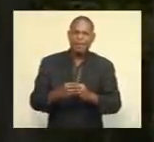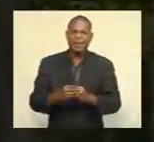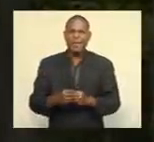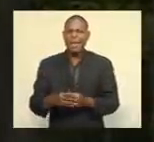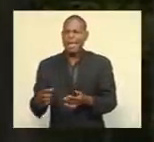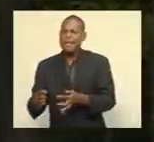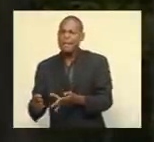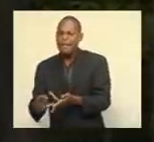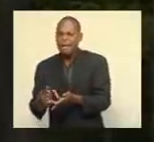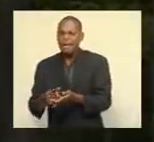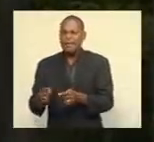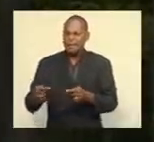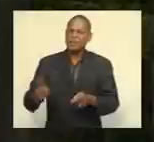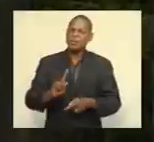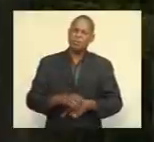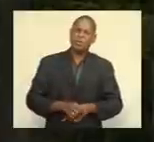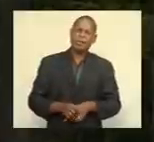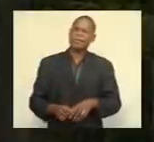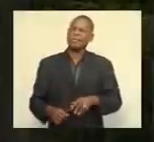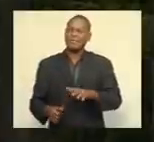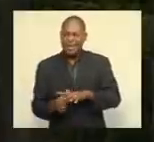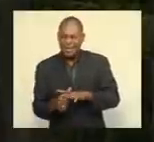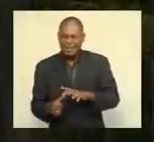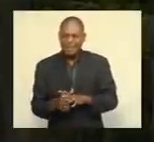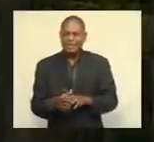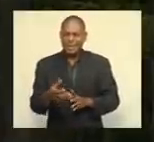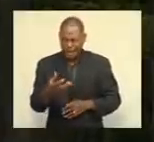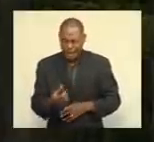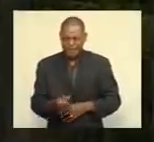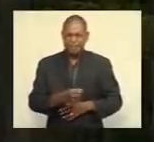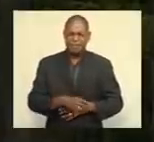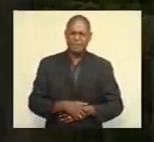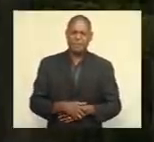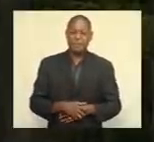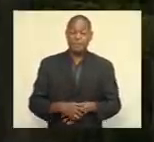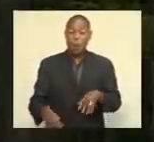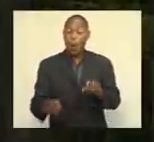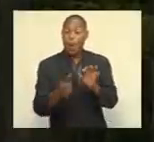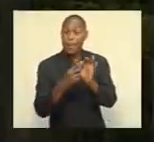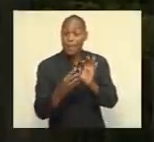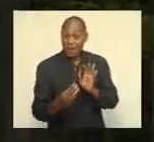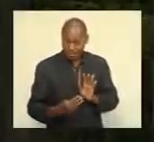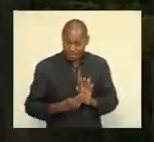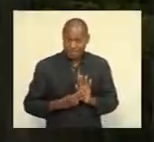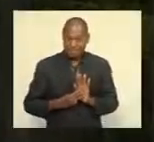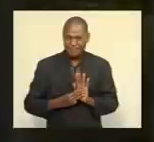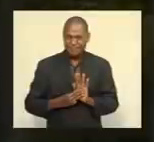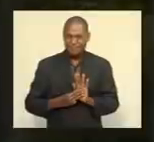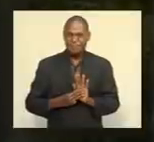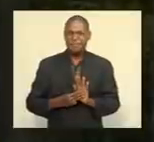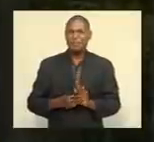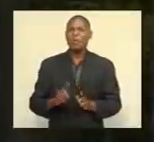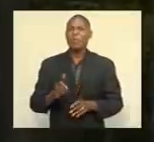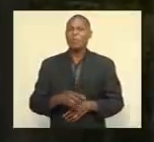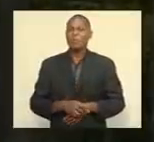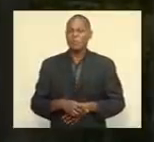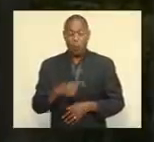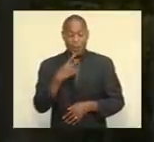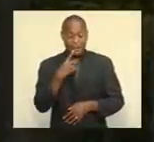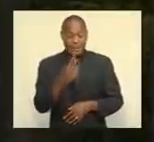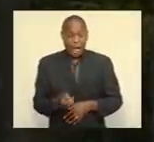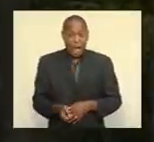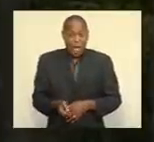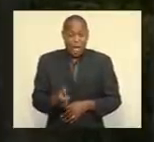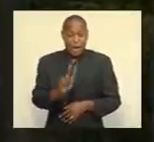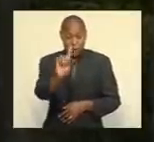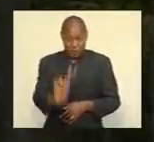to access services, money and medication. The Prime Minister, Vorenge Bainimarama, during the press conference earlier today